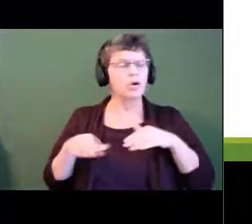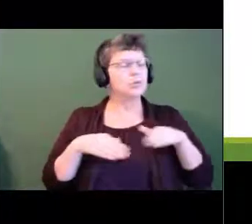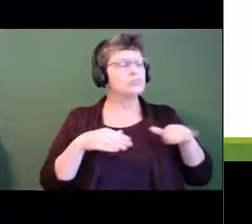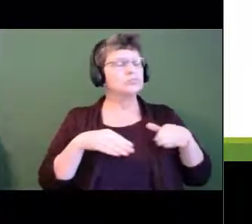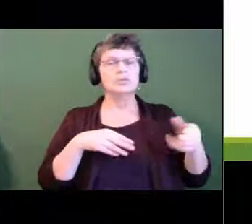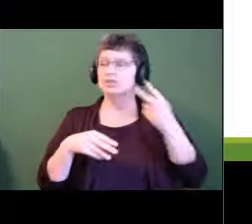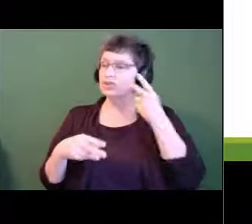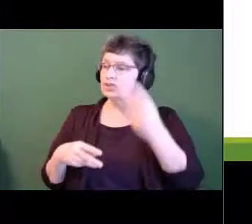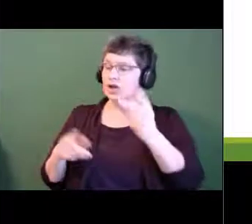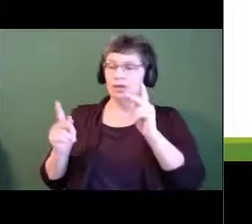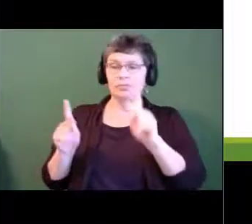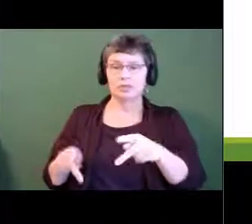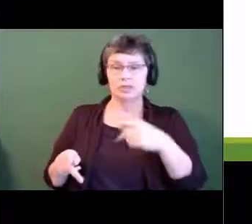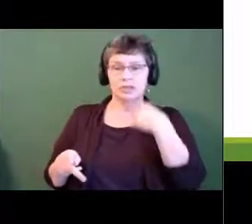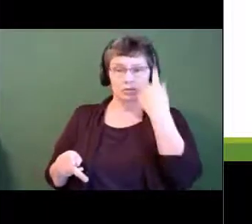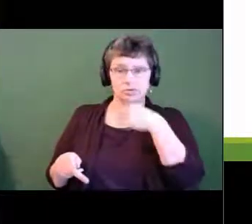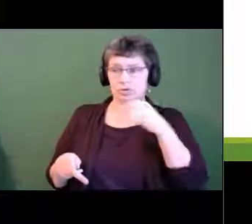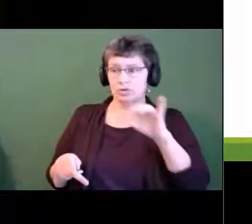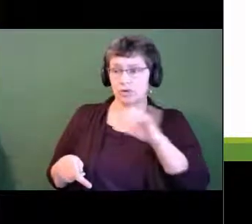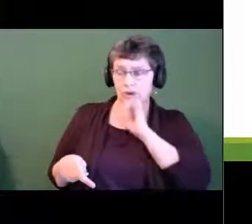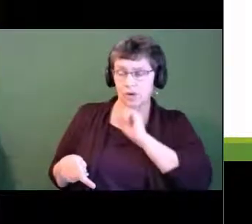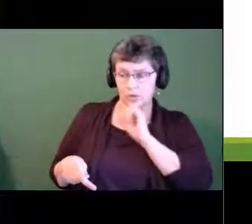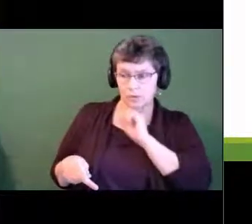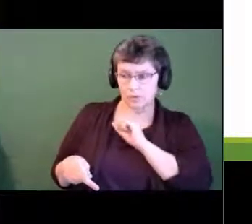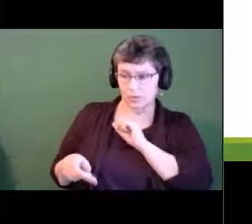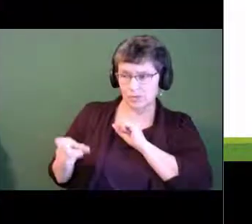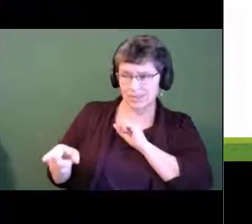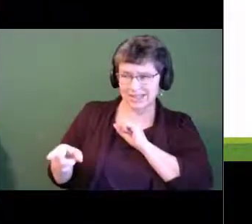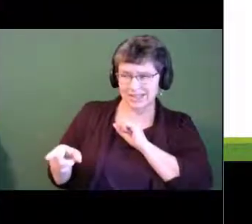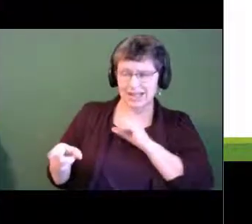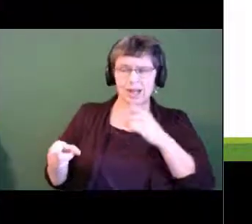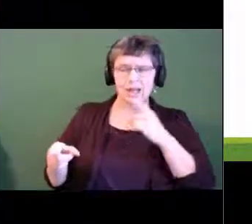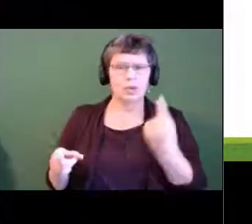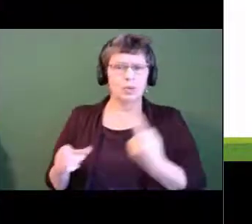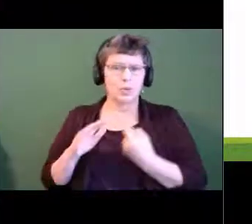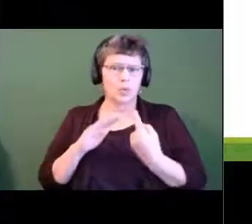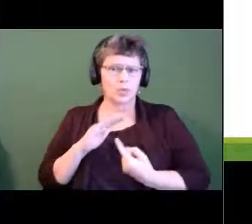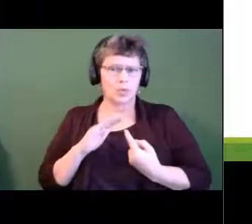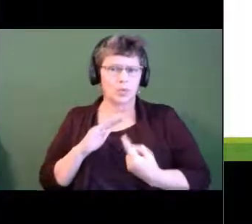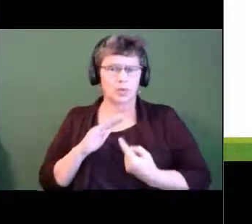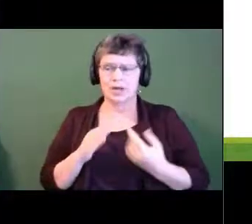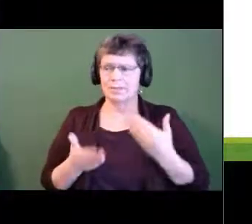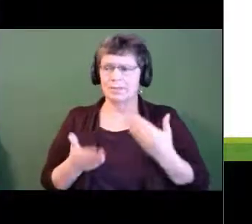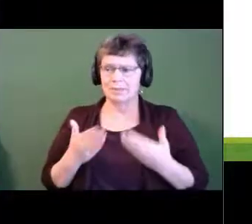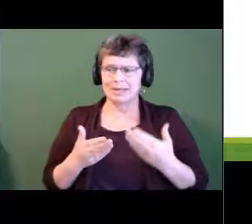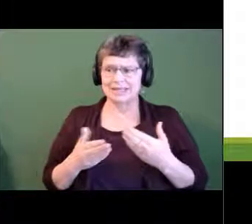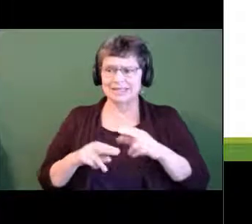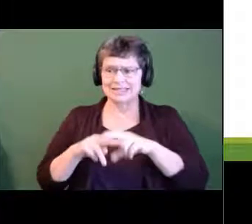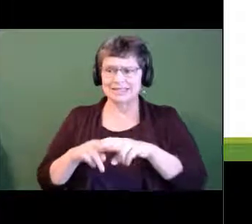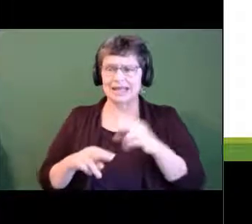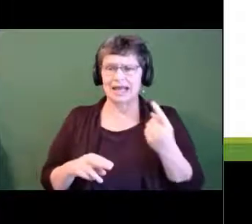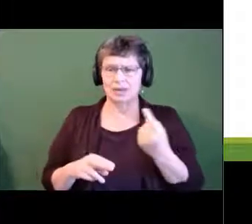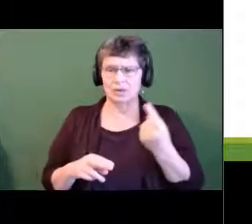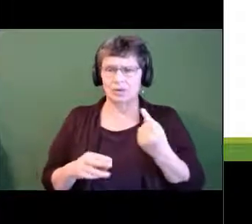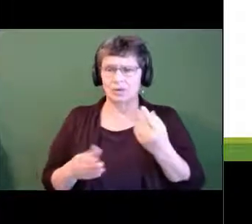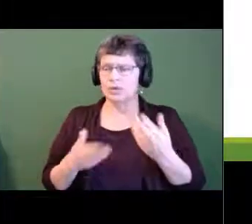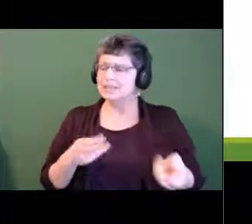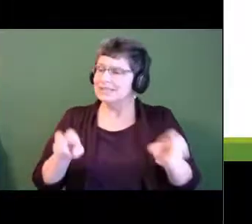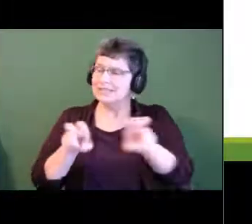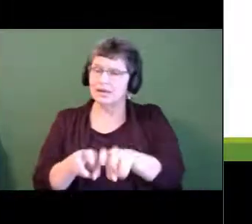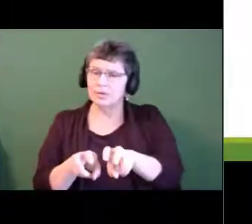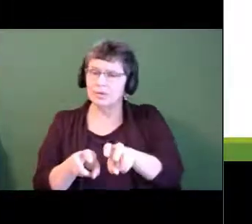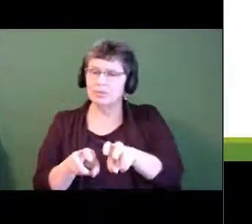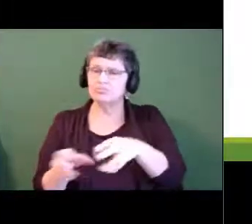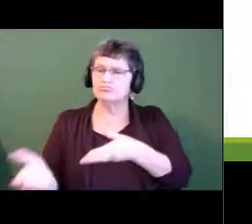down, talk to them, and actually take them to possibly take them to a program, a seniors program